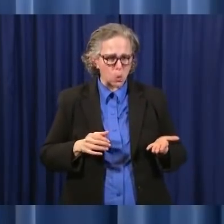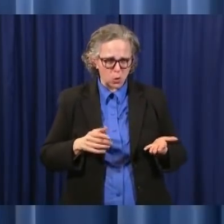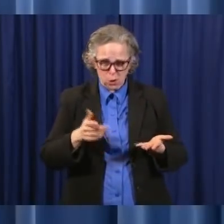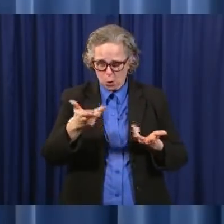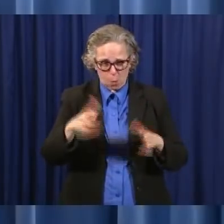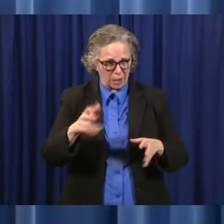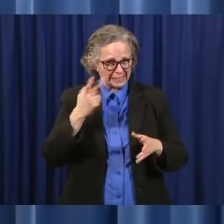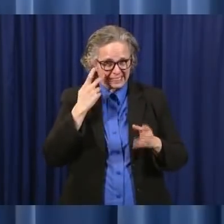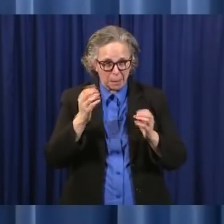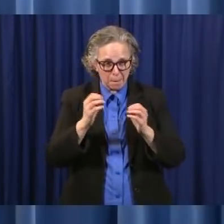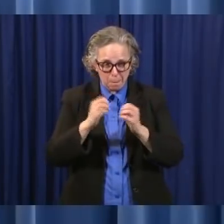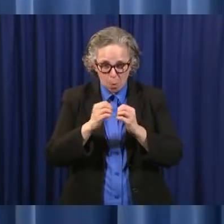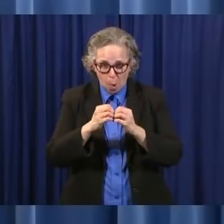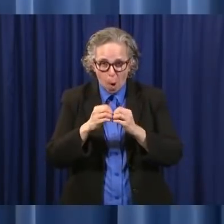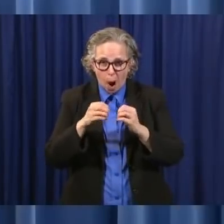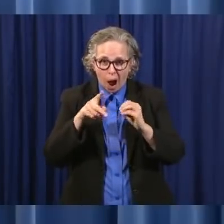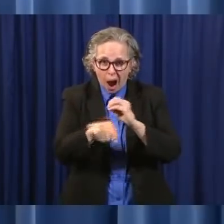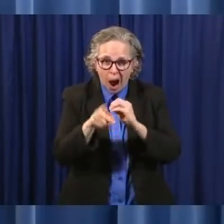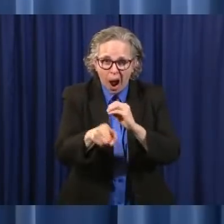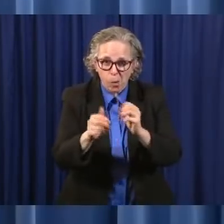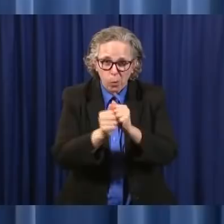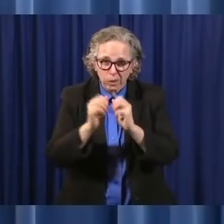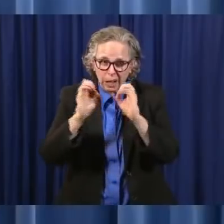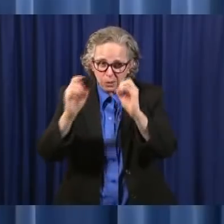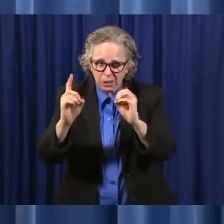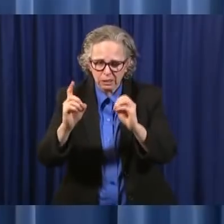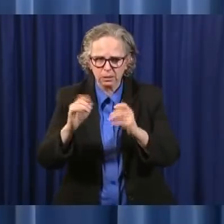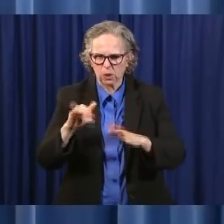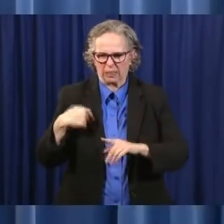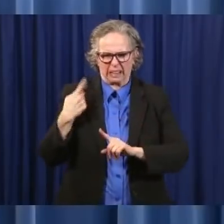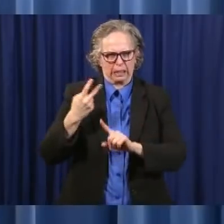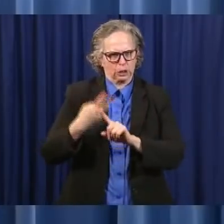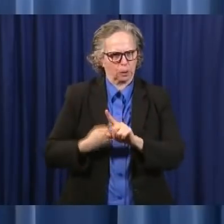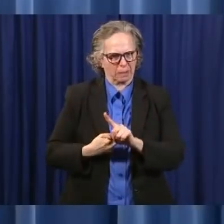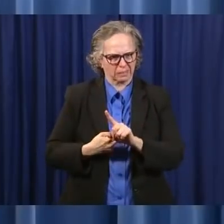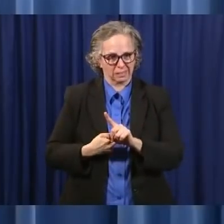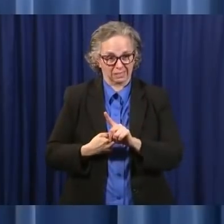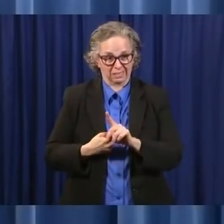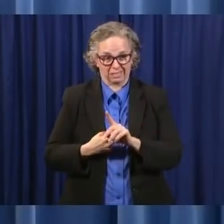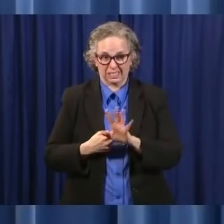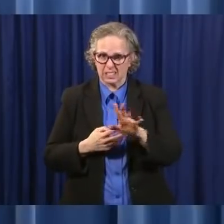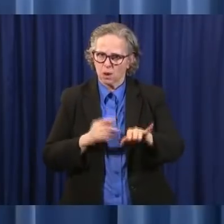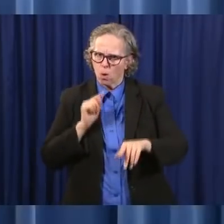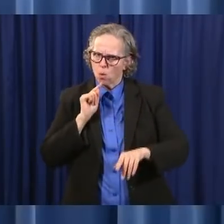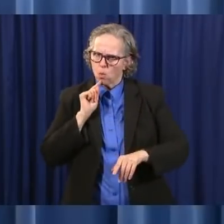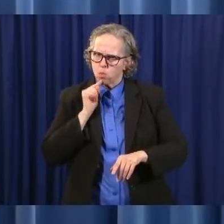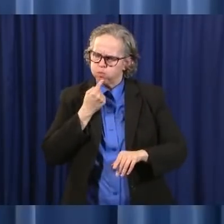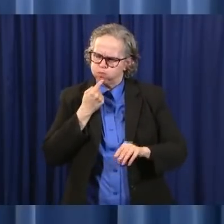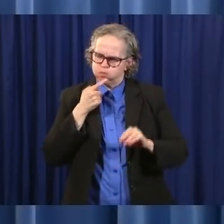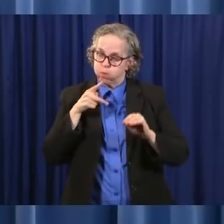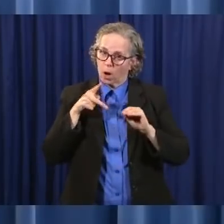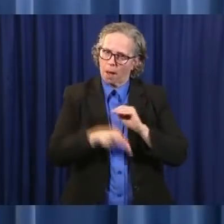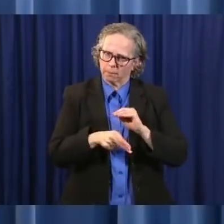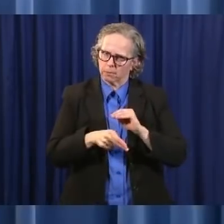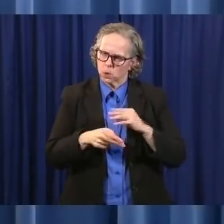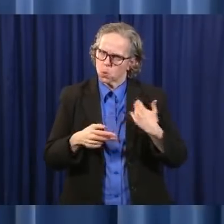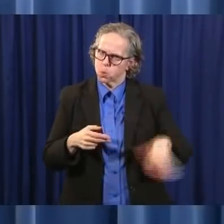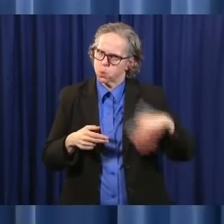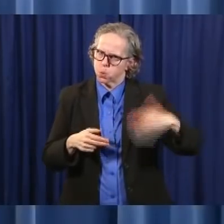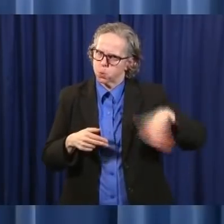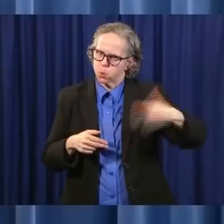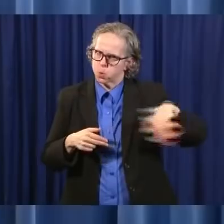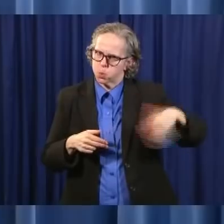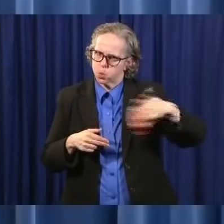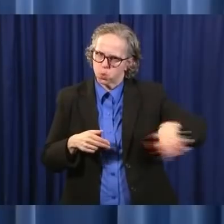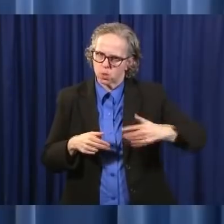And that was for a 2-month period of time, but it was a significant cut for that 2-month period of time. So as